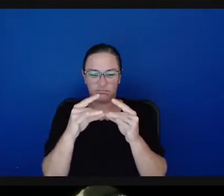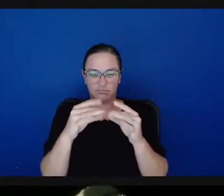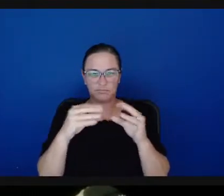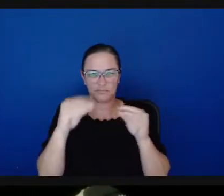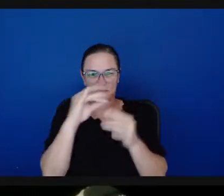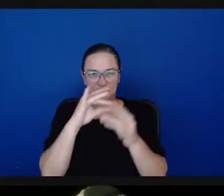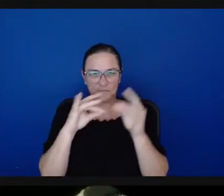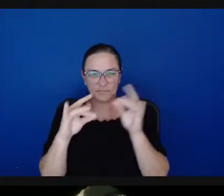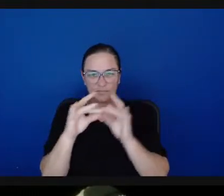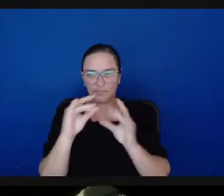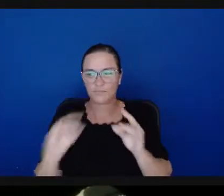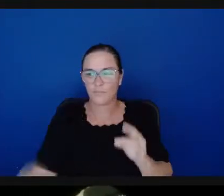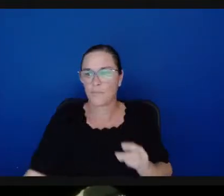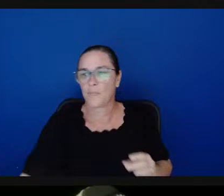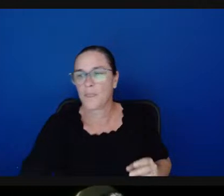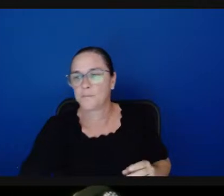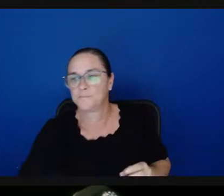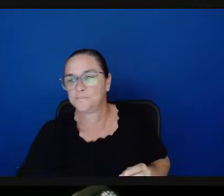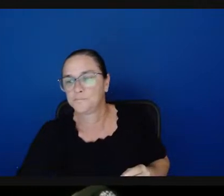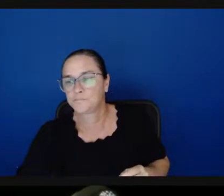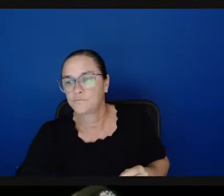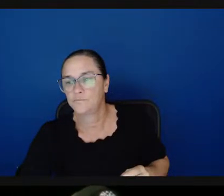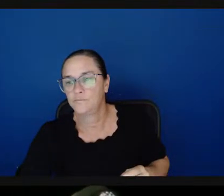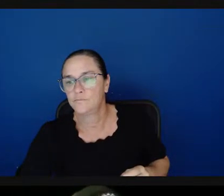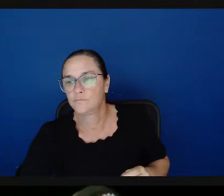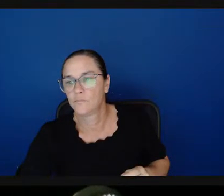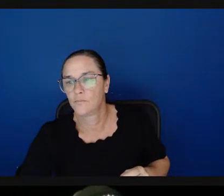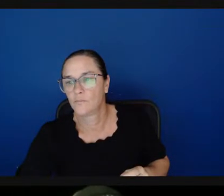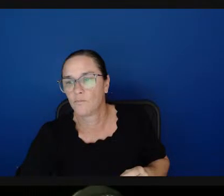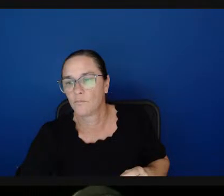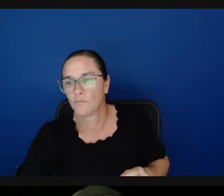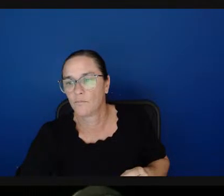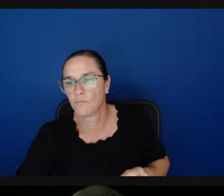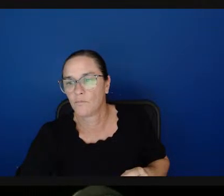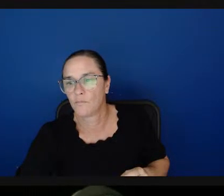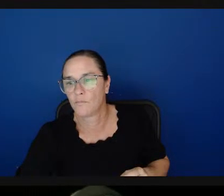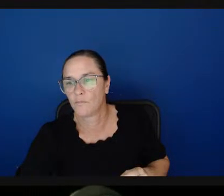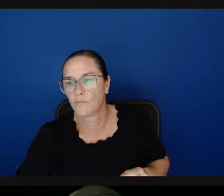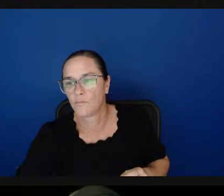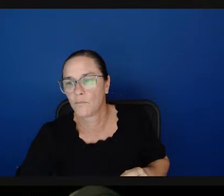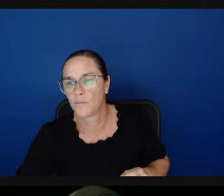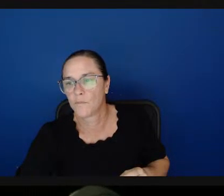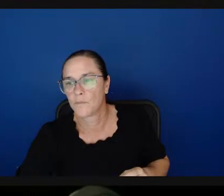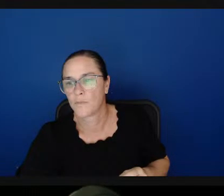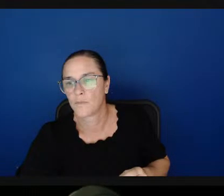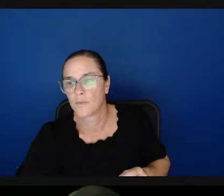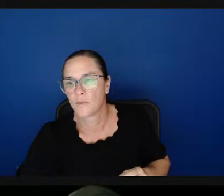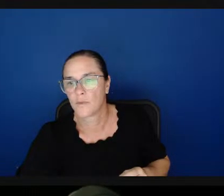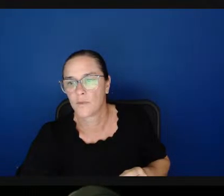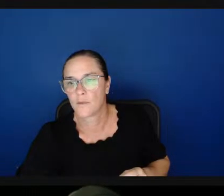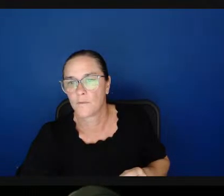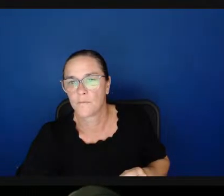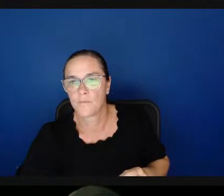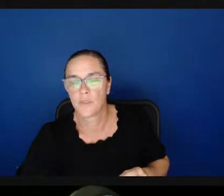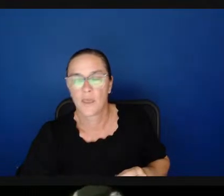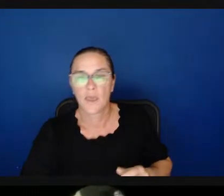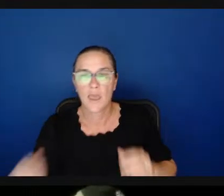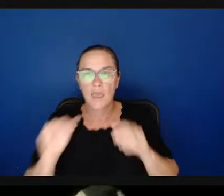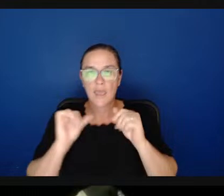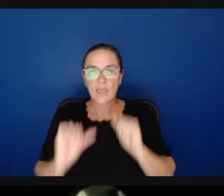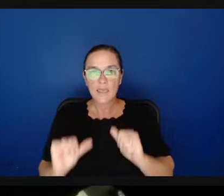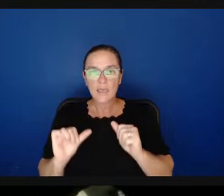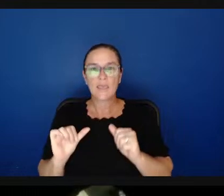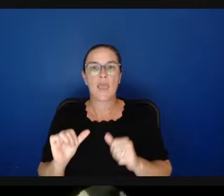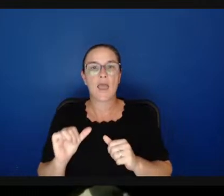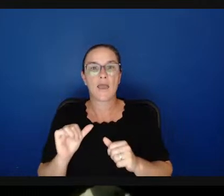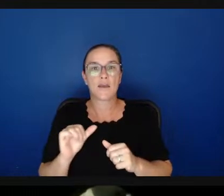And they report here the strands can be more than 1 meter or 3 feet long and less than 1 millimeter thick, or 0.04